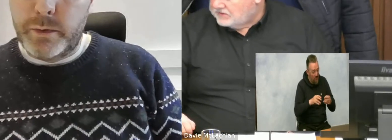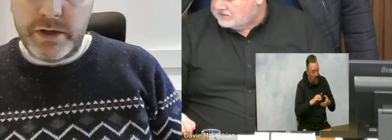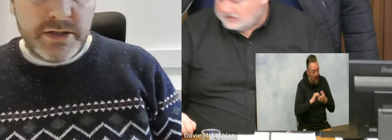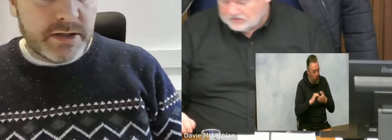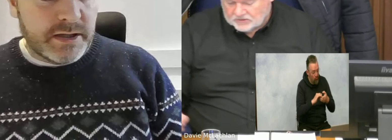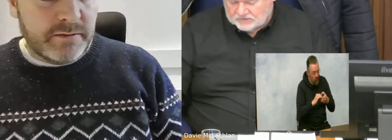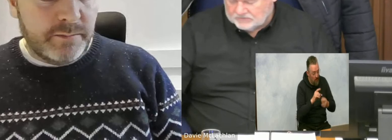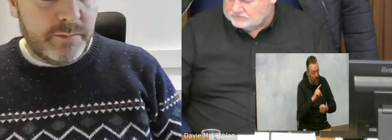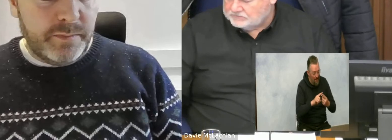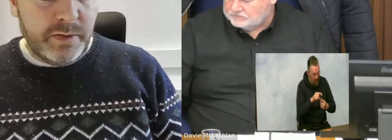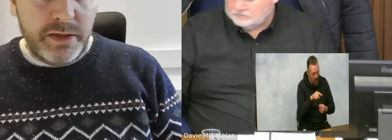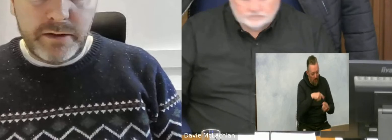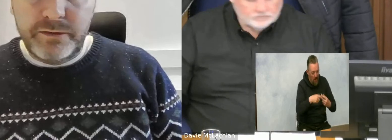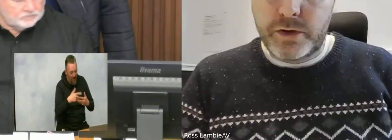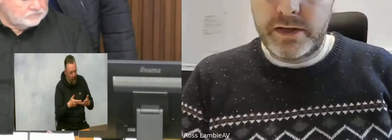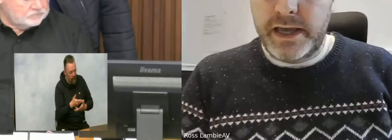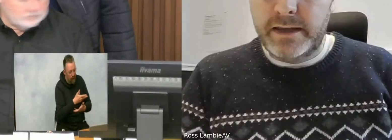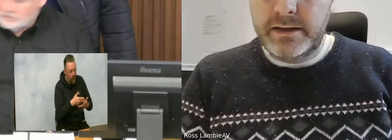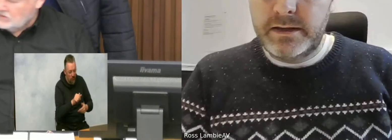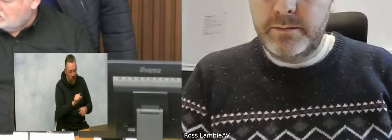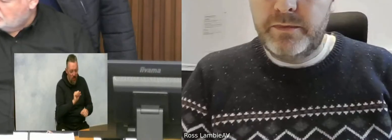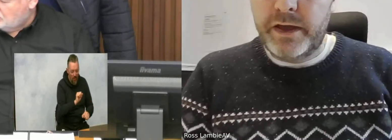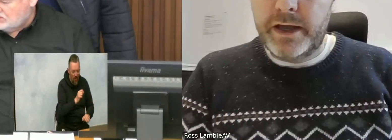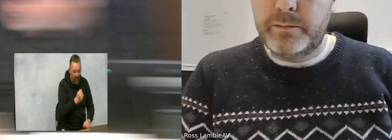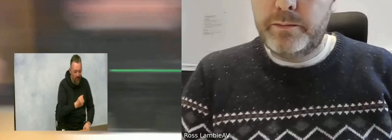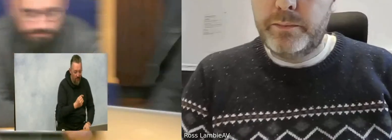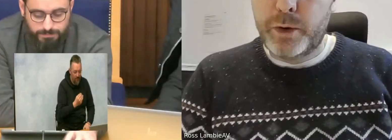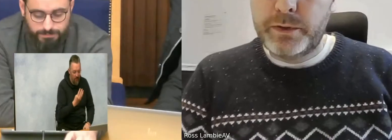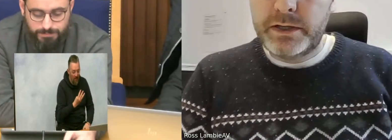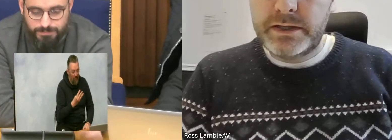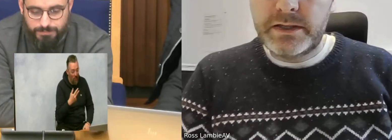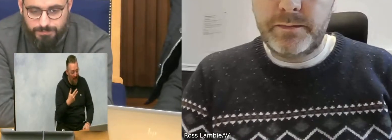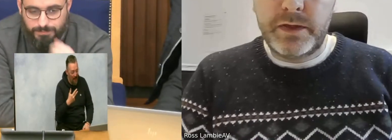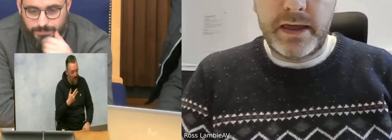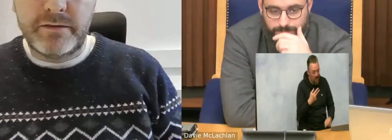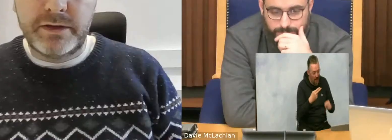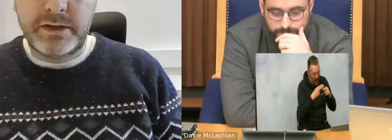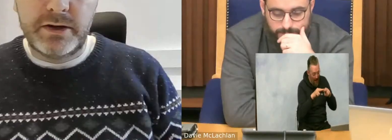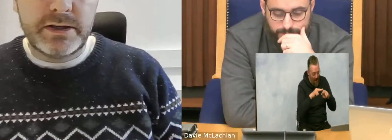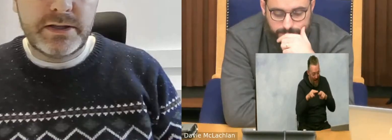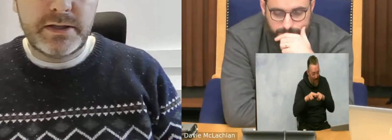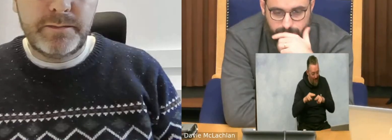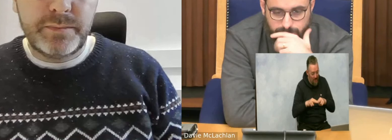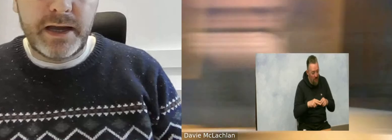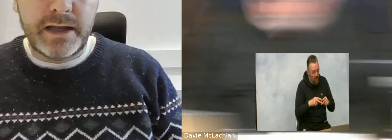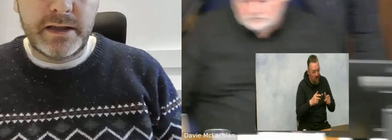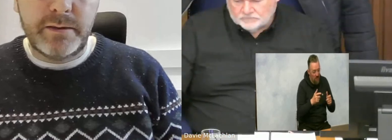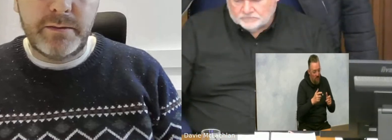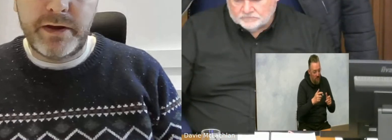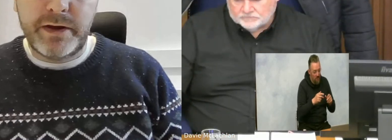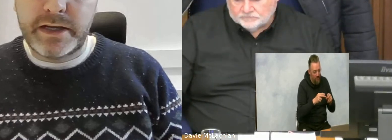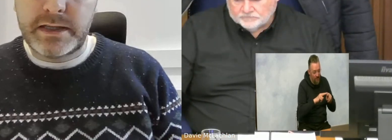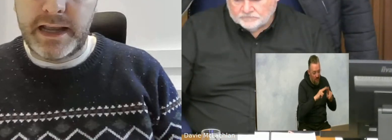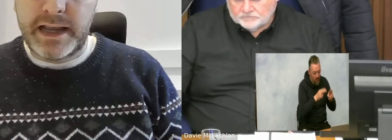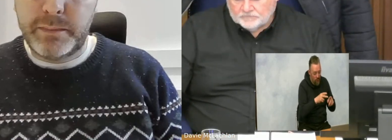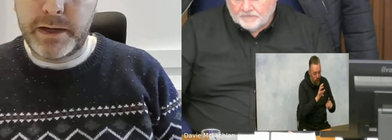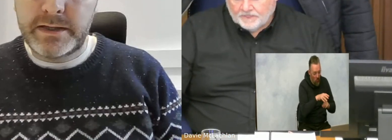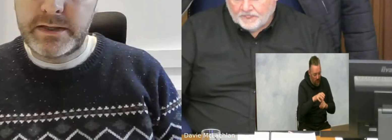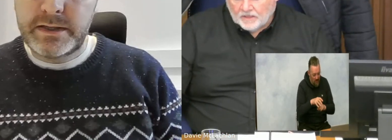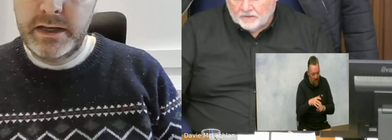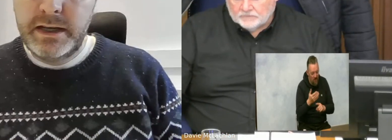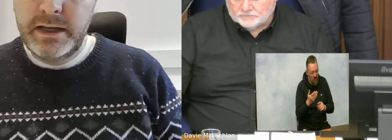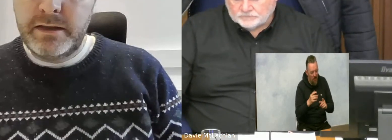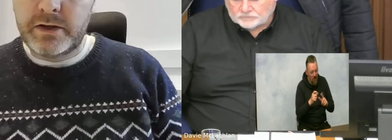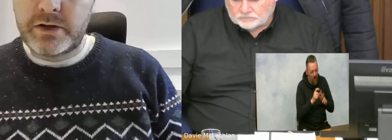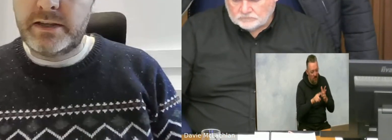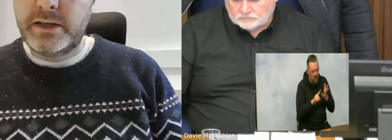were discussing their 48 vacant properties that they have in Douglas and the various land banks